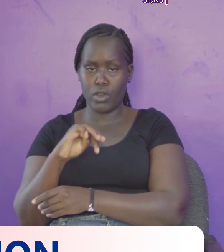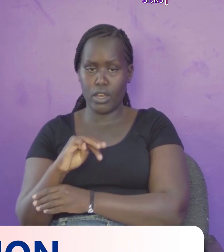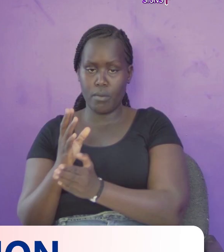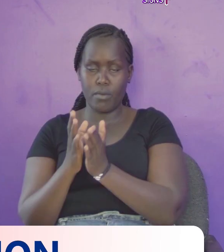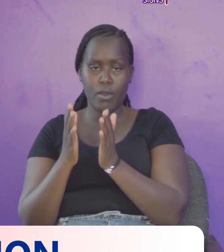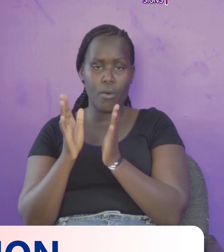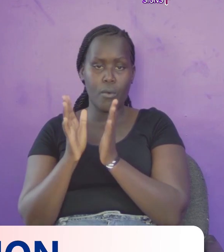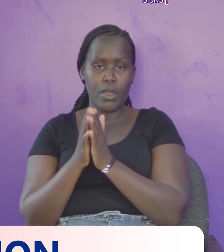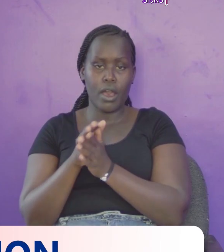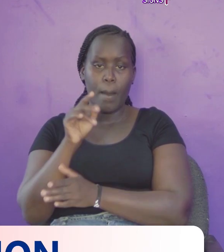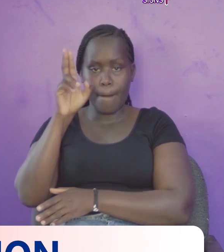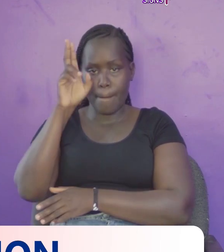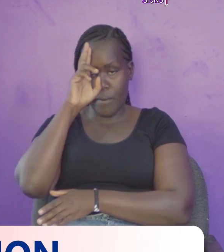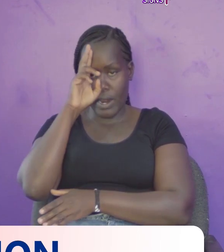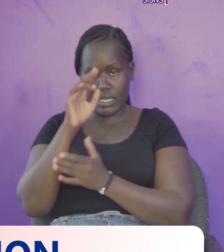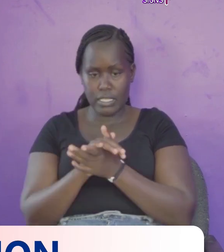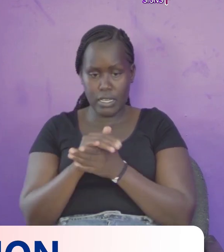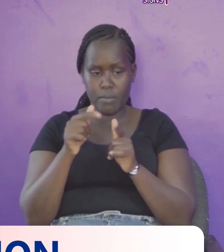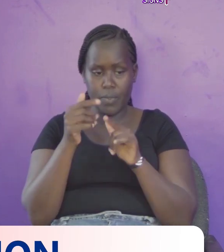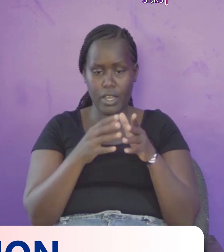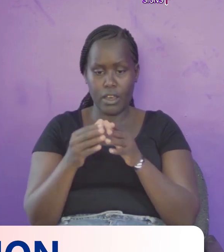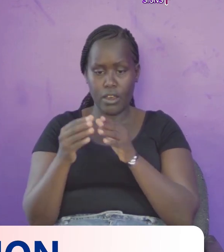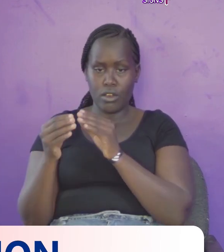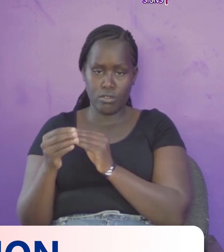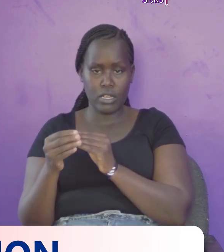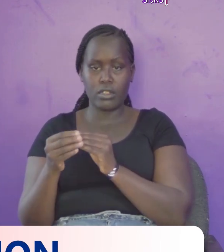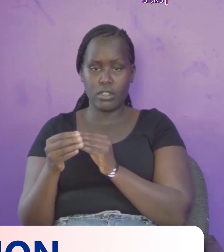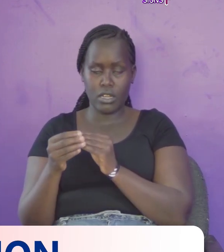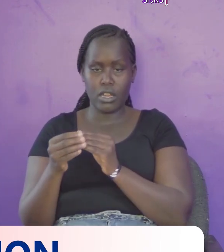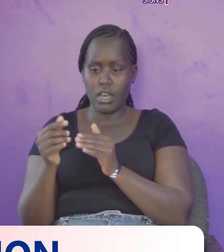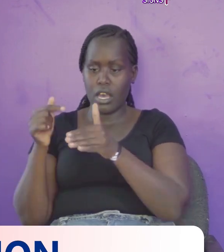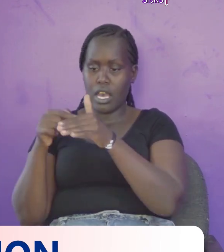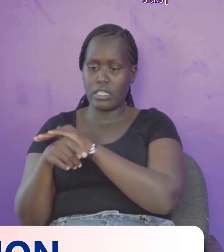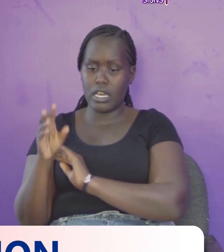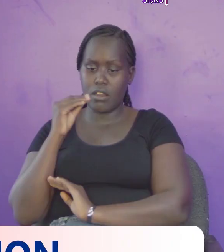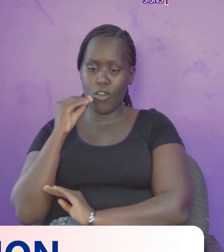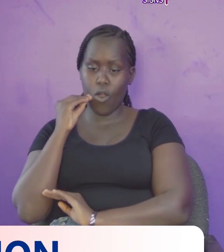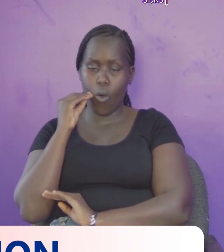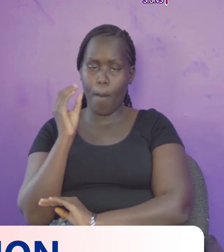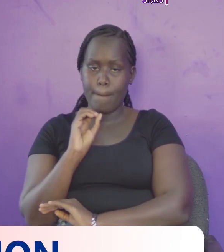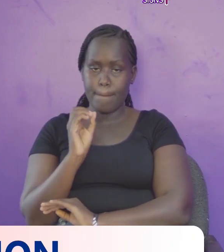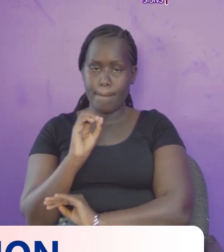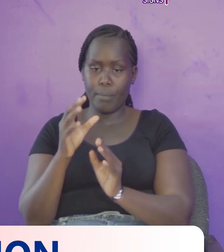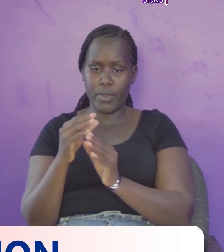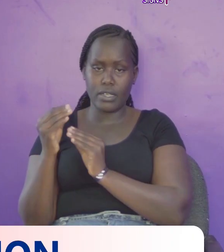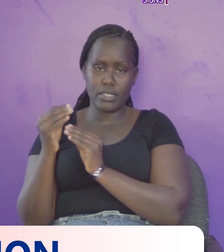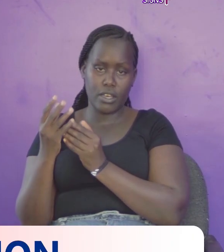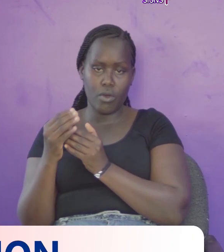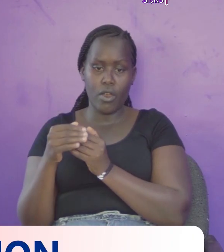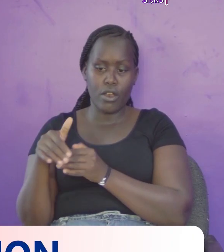uniform. So we went, sikuingizwa kwa boma. I was taken to the